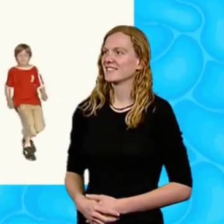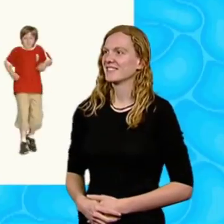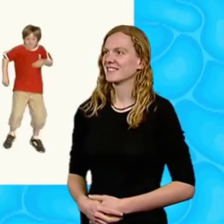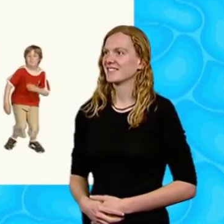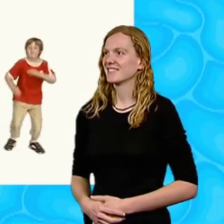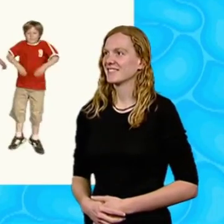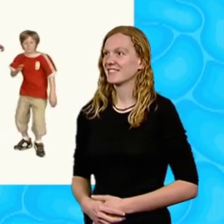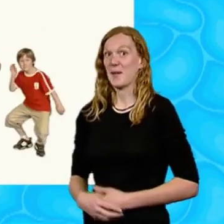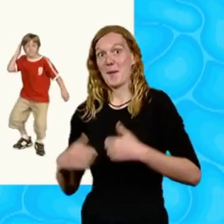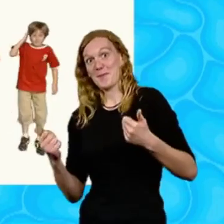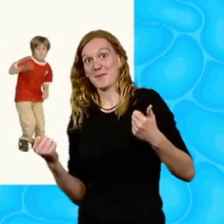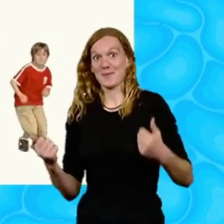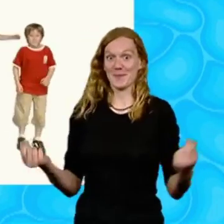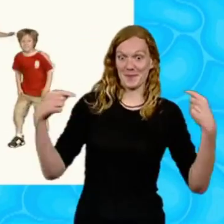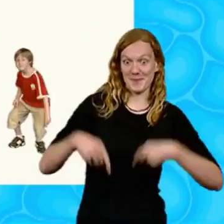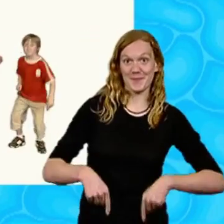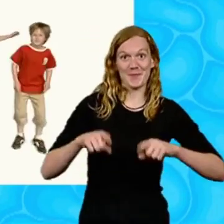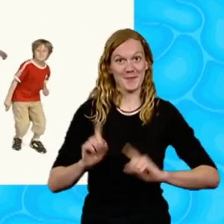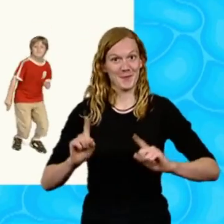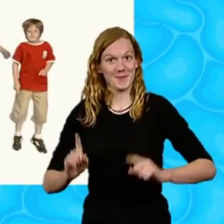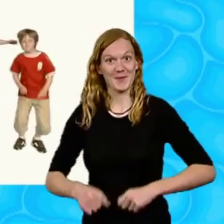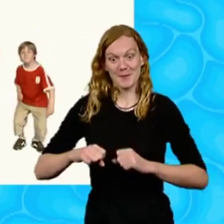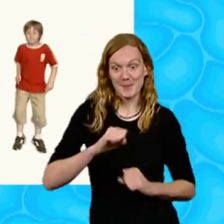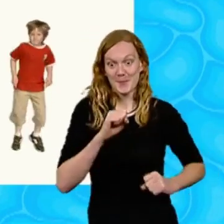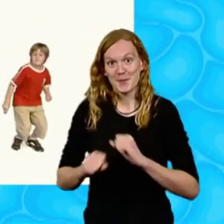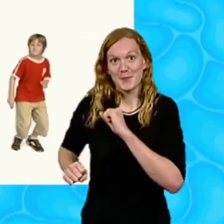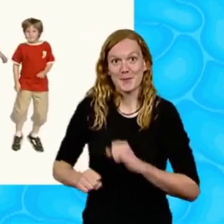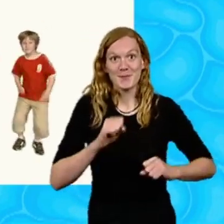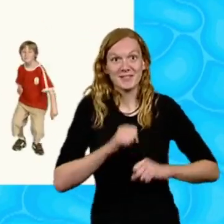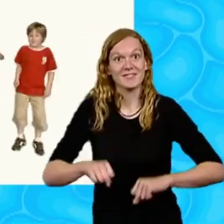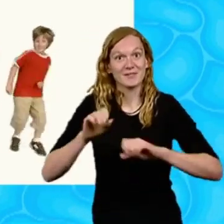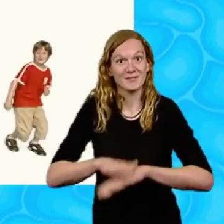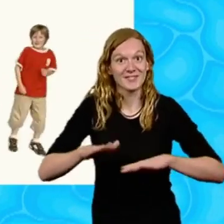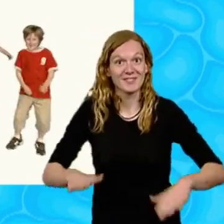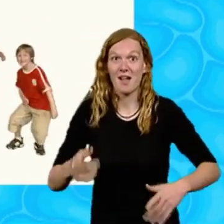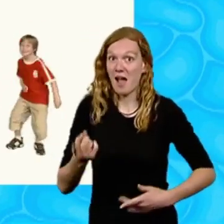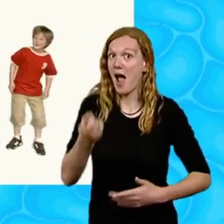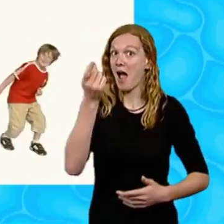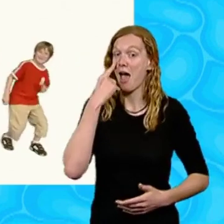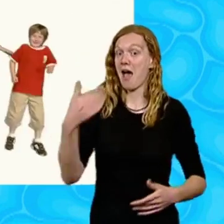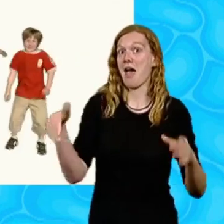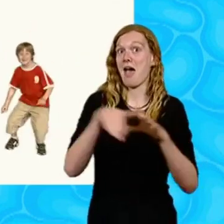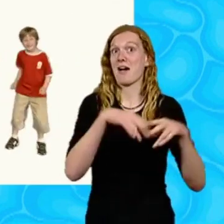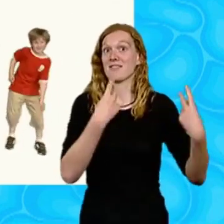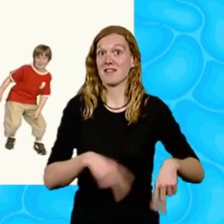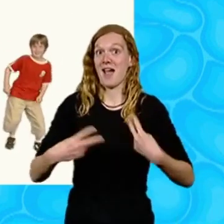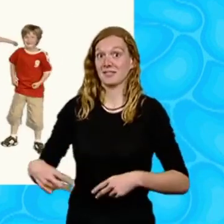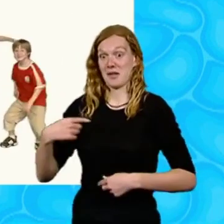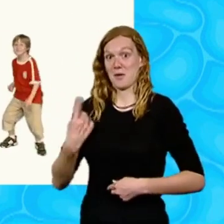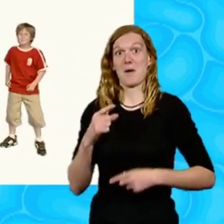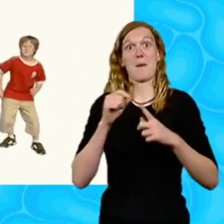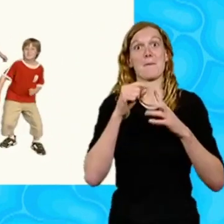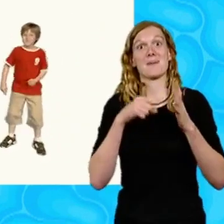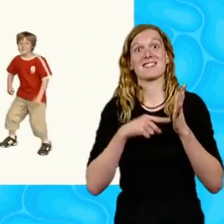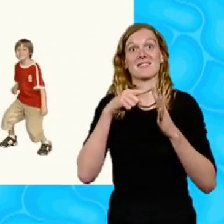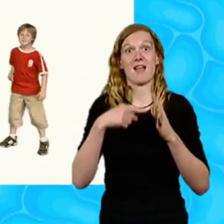Yes, it's Boogie Beebies. Your chance to dance. I'm Boogie Pete, and I want you to join in and copy me. But first, let's